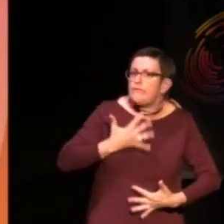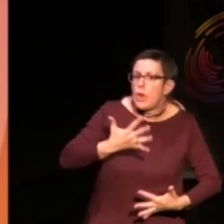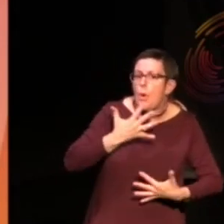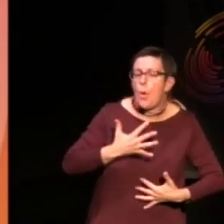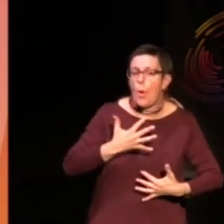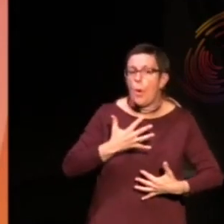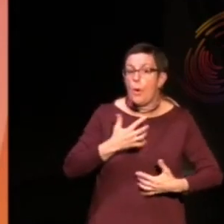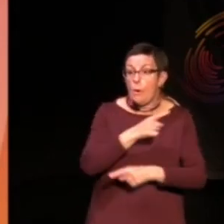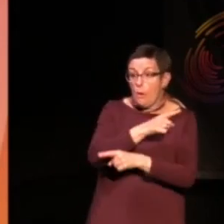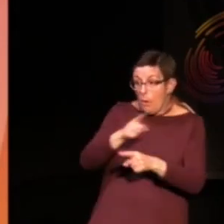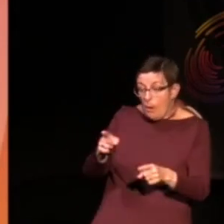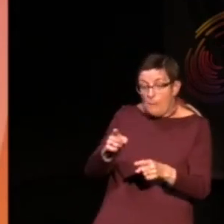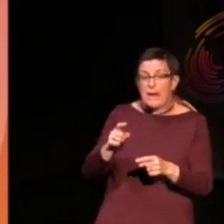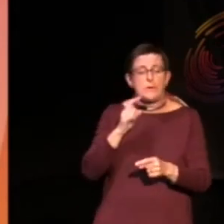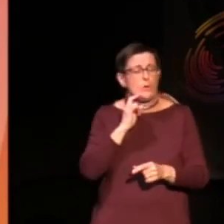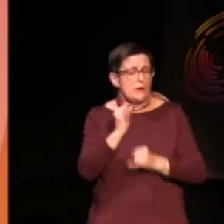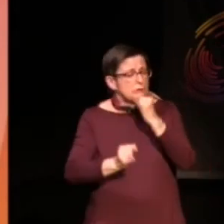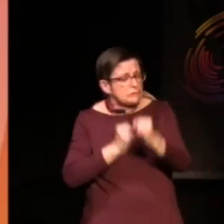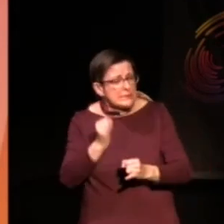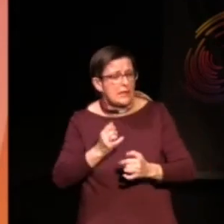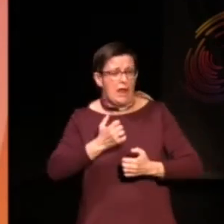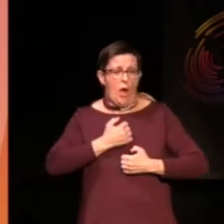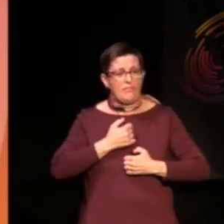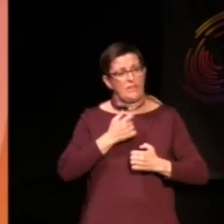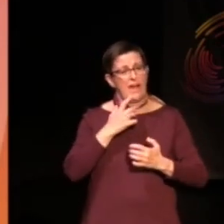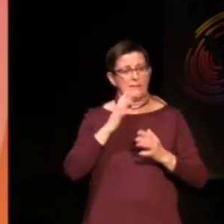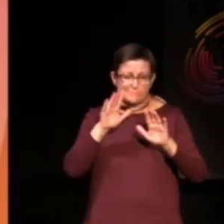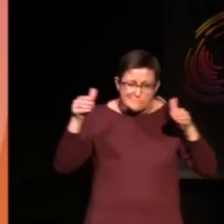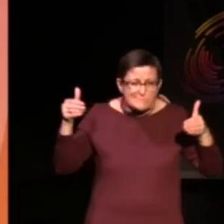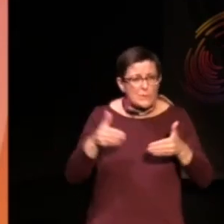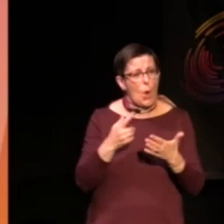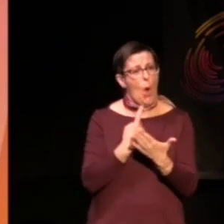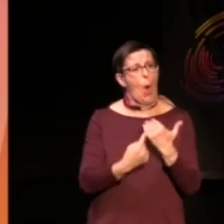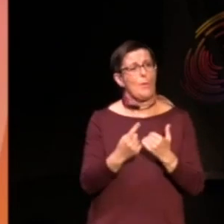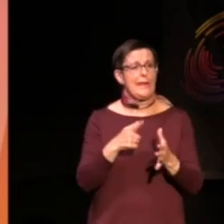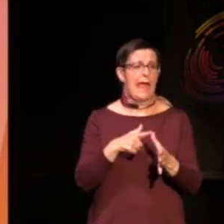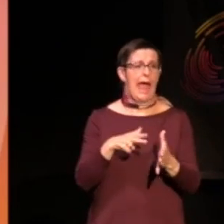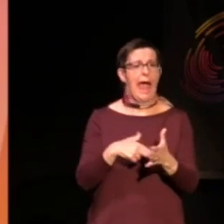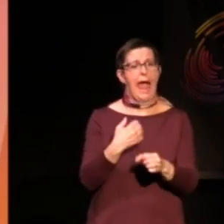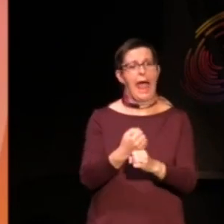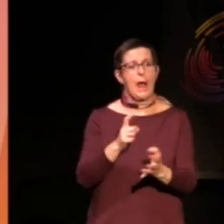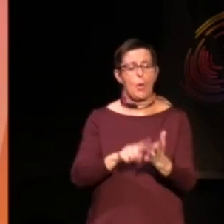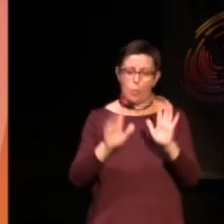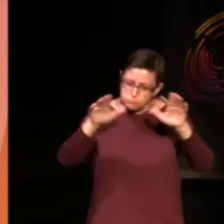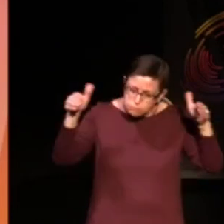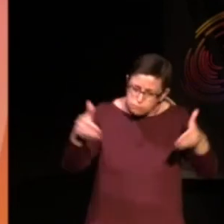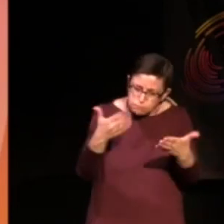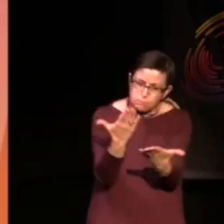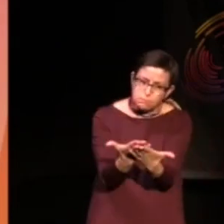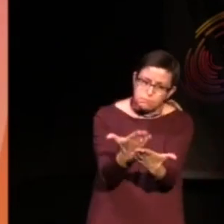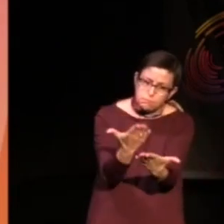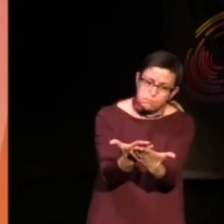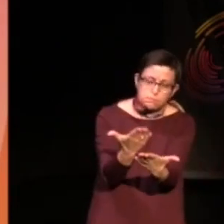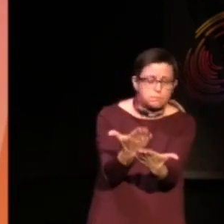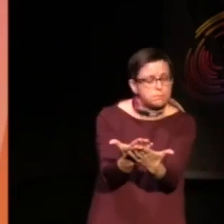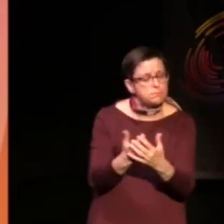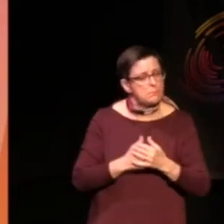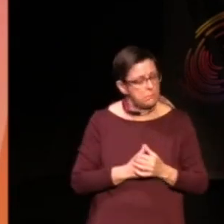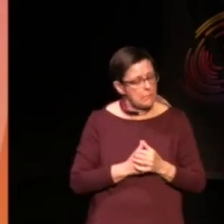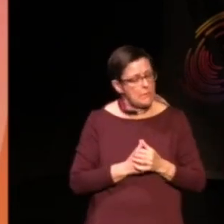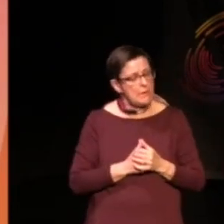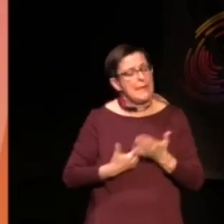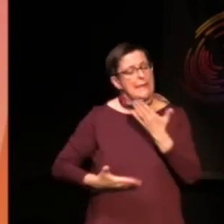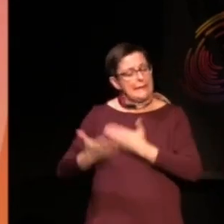of Anglocentrism. History is full of examples that show us how the rise of nativism